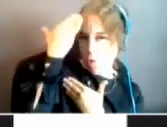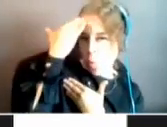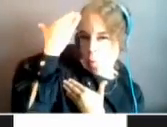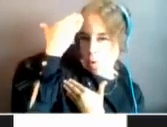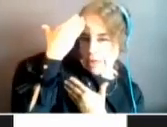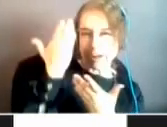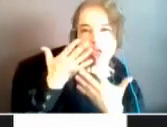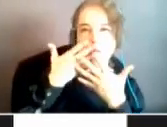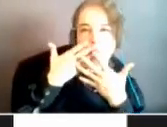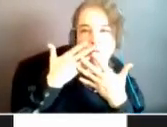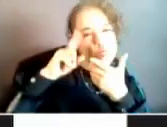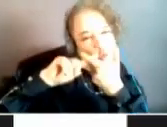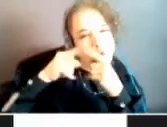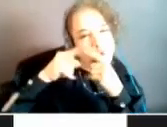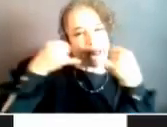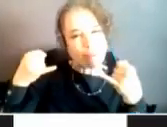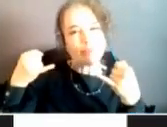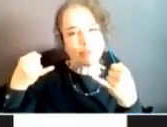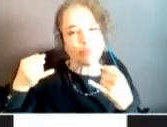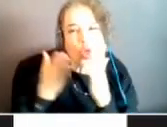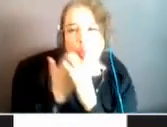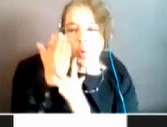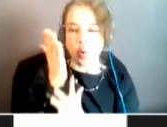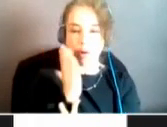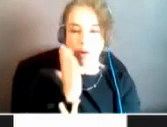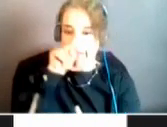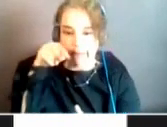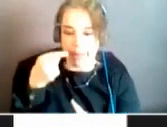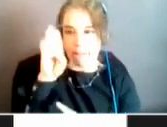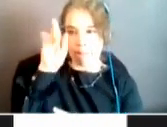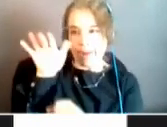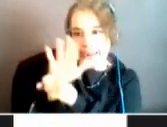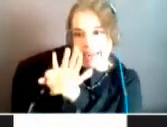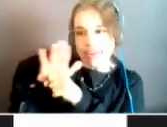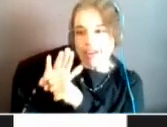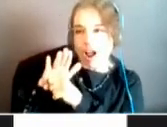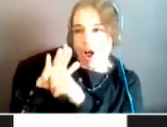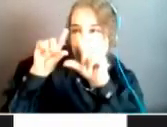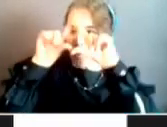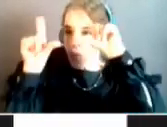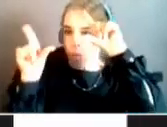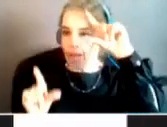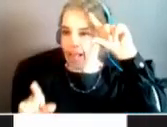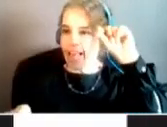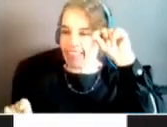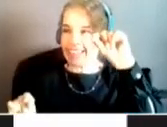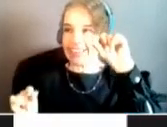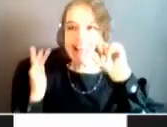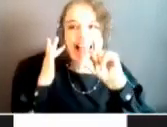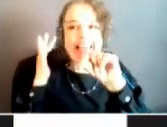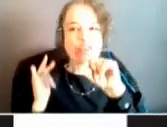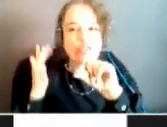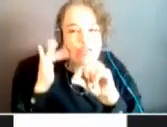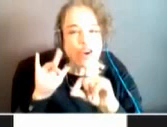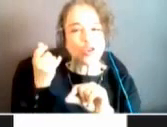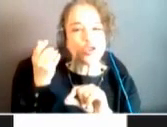role of Friendship Line, throughout not just the Bay Area, but throughout California. And at that time, in terms